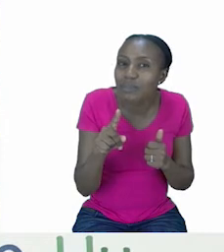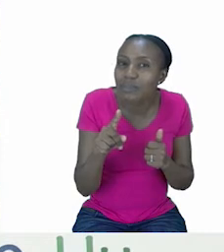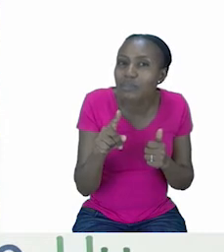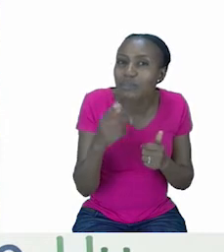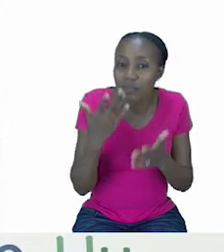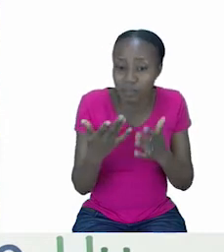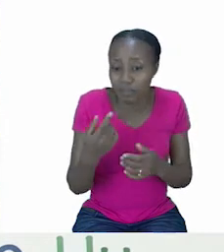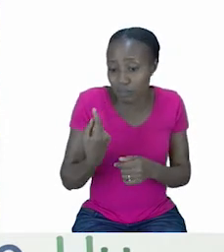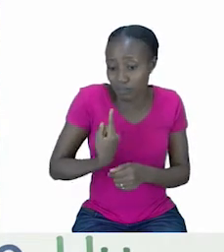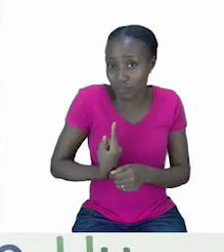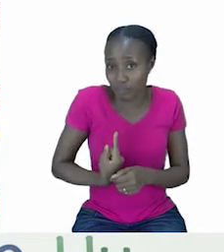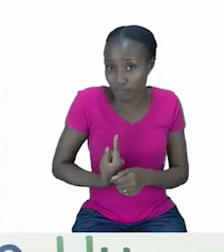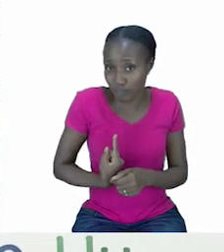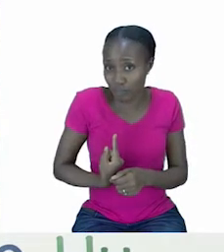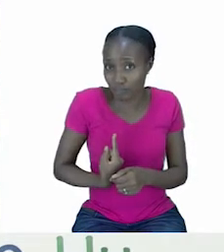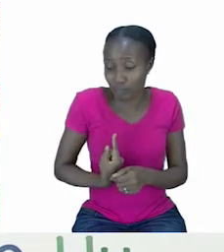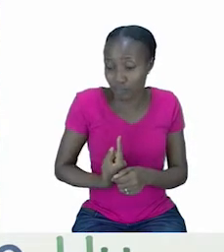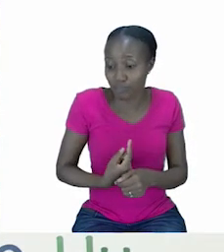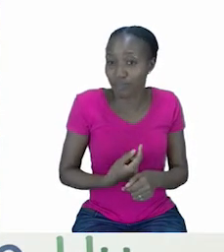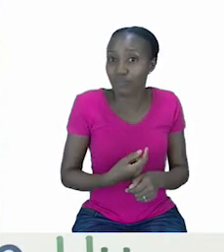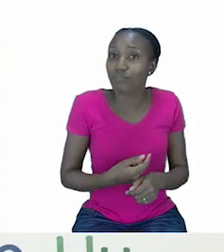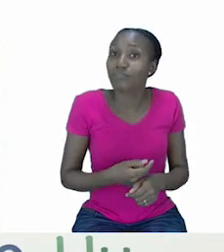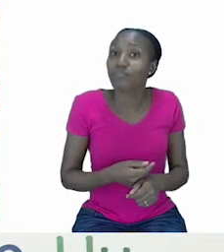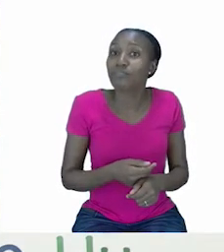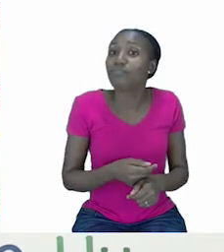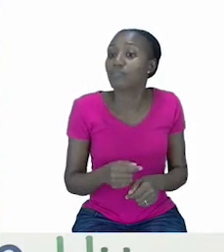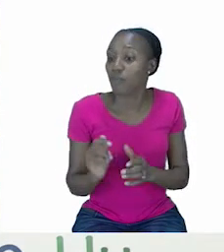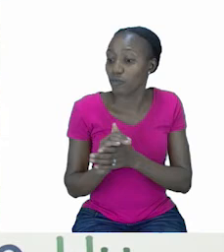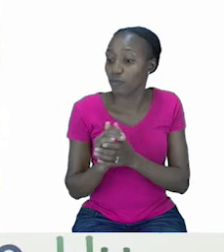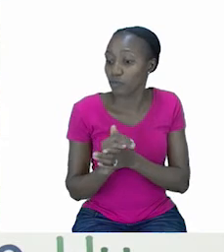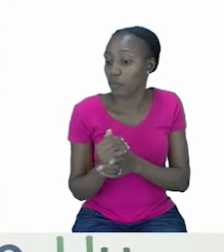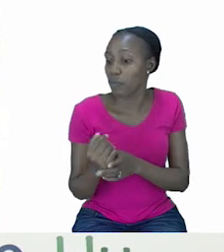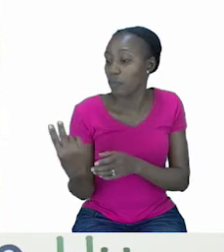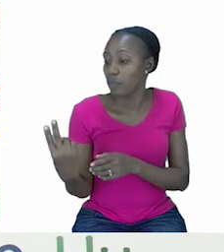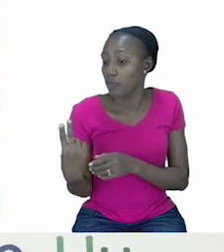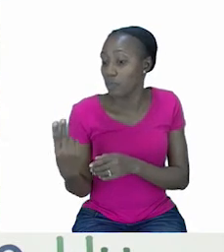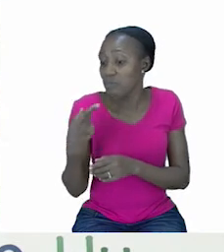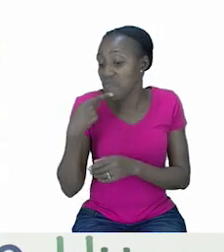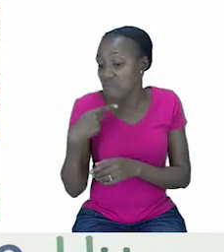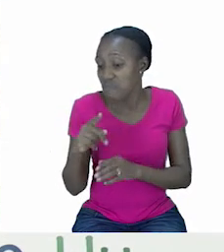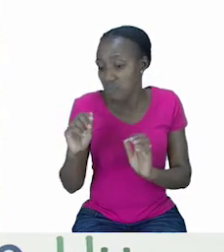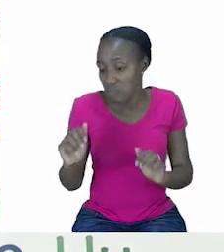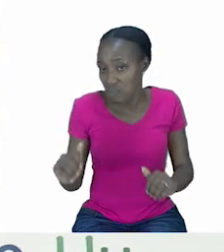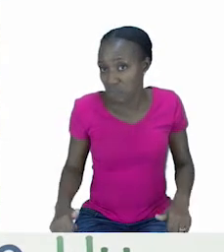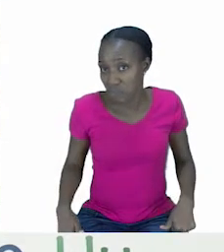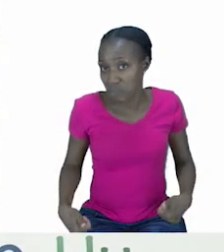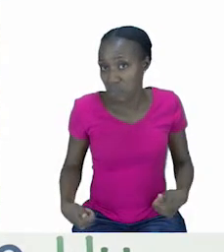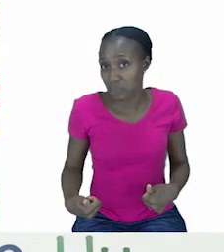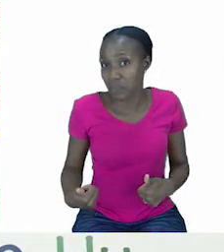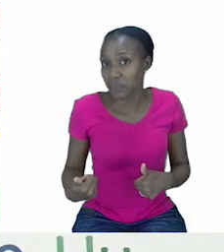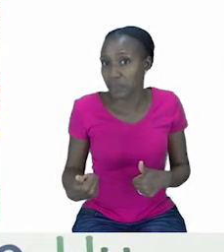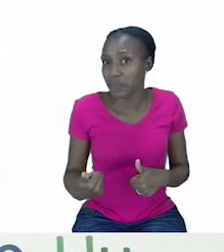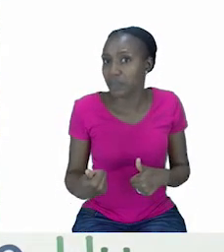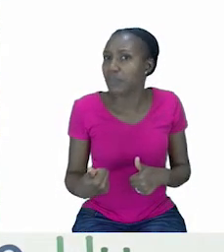yourself and I, and then there is someone else who is a man or a boy, we